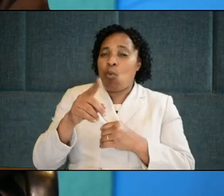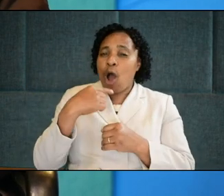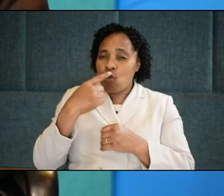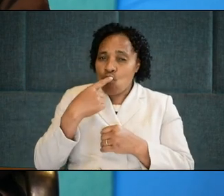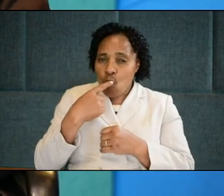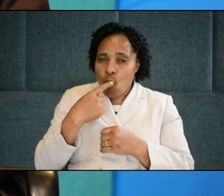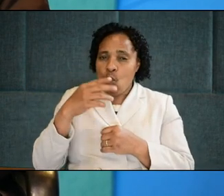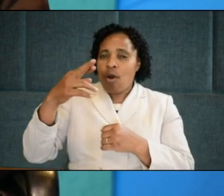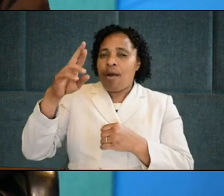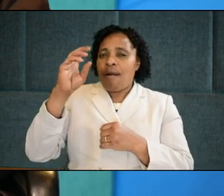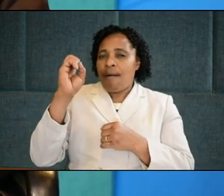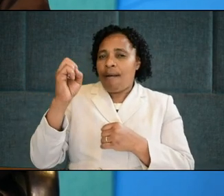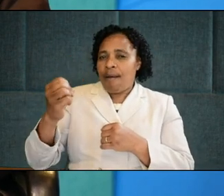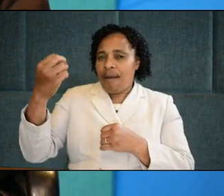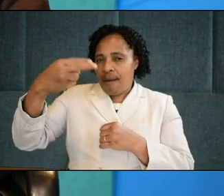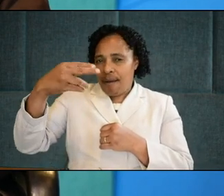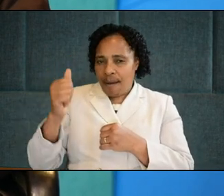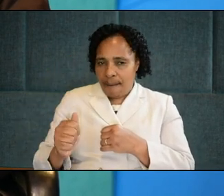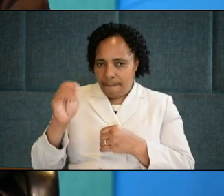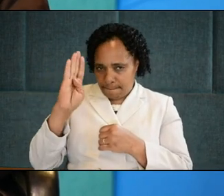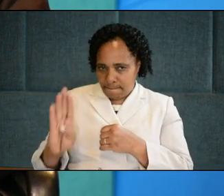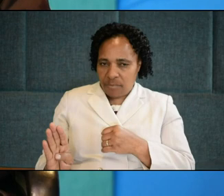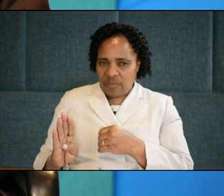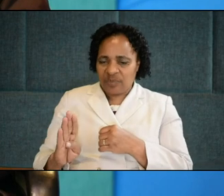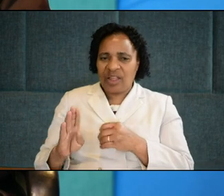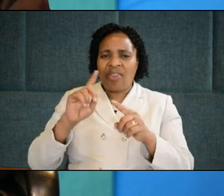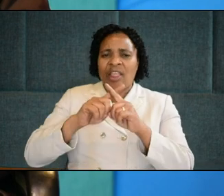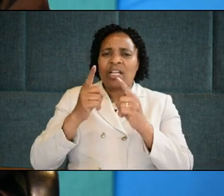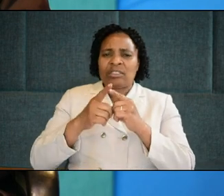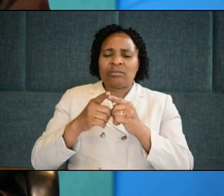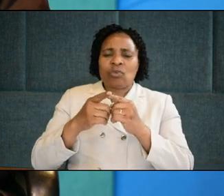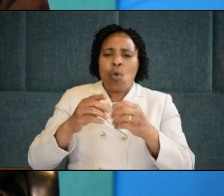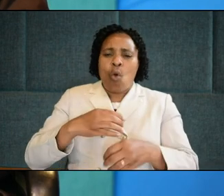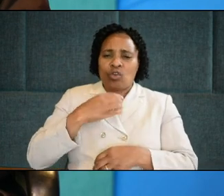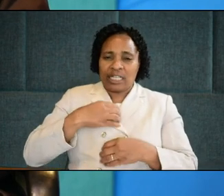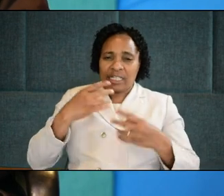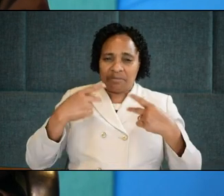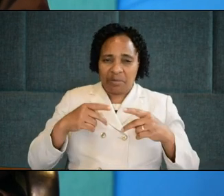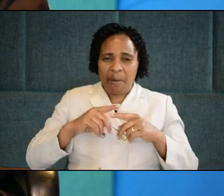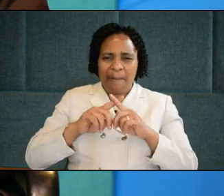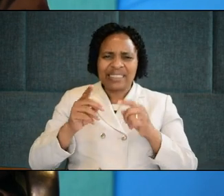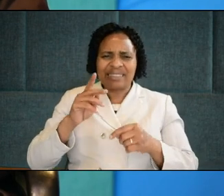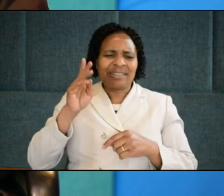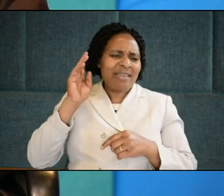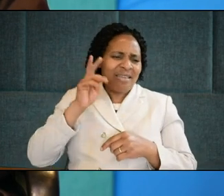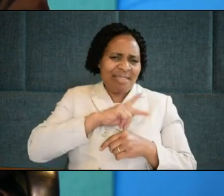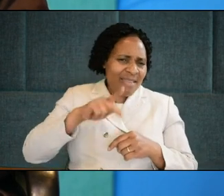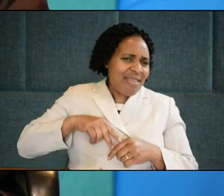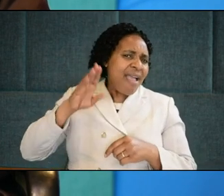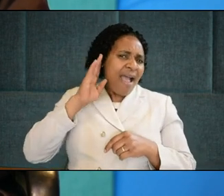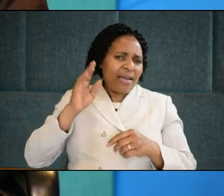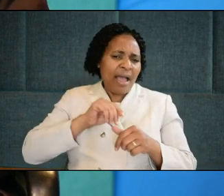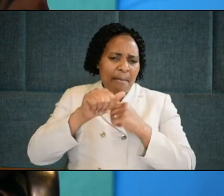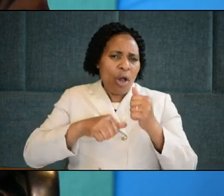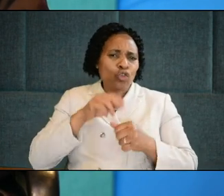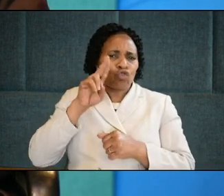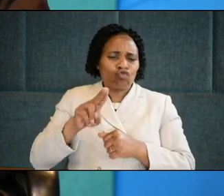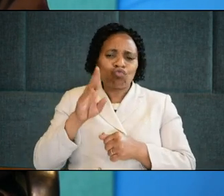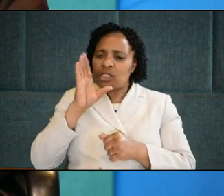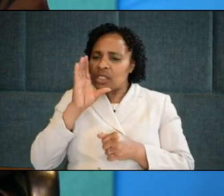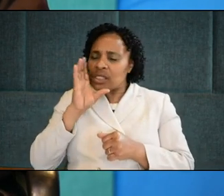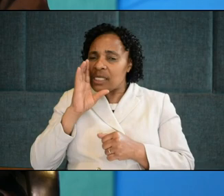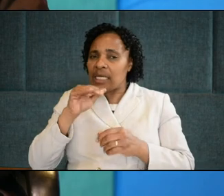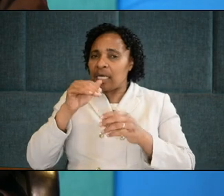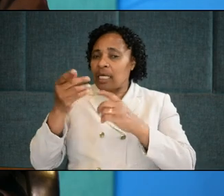called Rahab. Now Rahab hosted these people, but the king heard of these people. They heard of the two spies coming to the